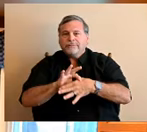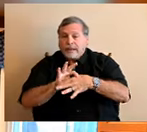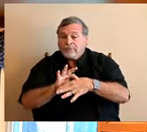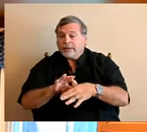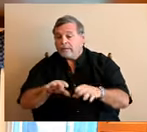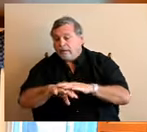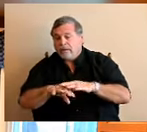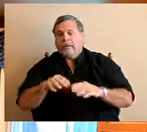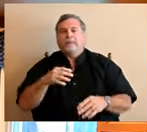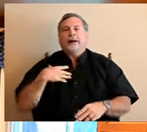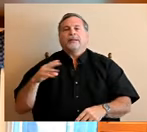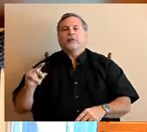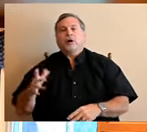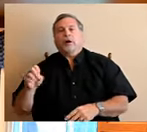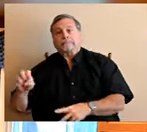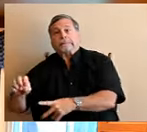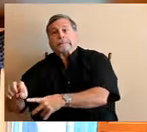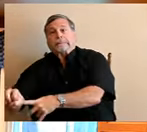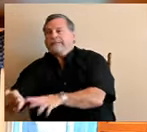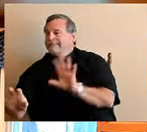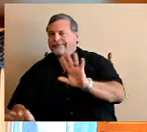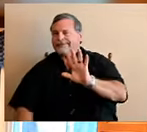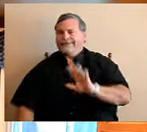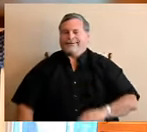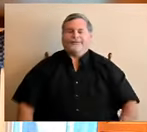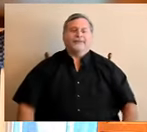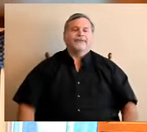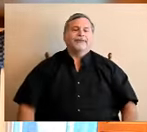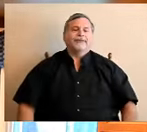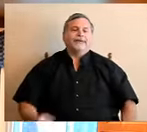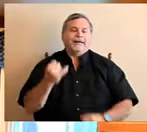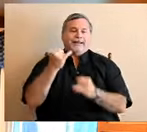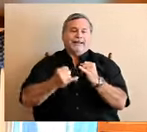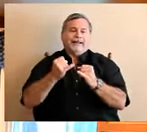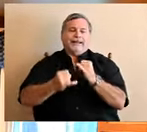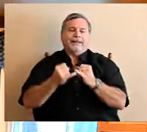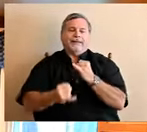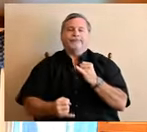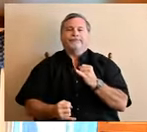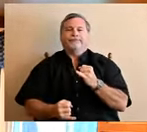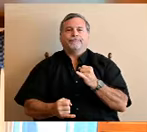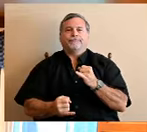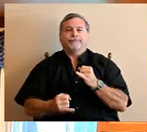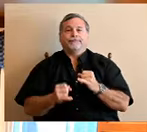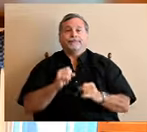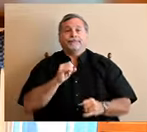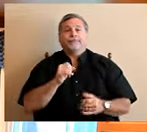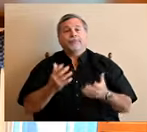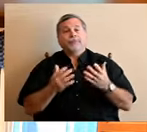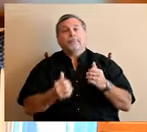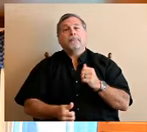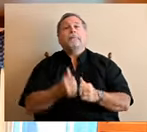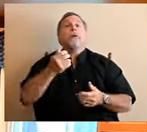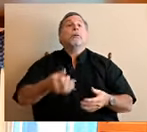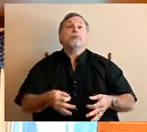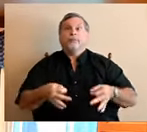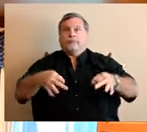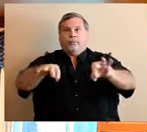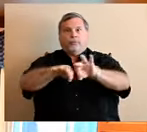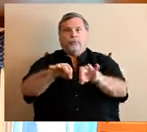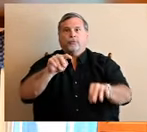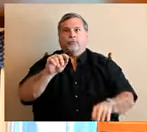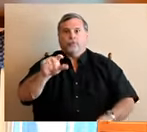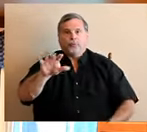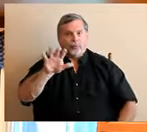dogs will chew them up. And that's what mine did. So sad. The last tool I'm going to show you right now, and probably the most